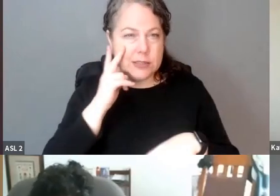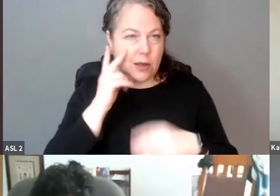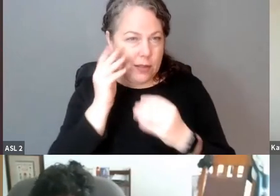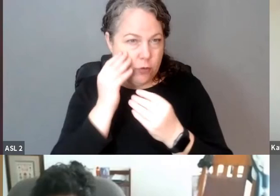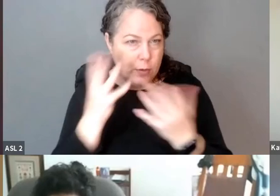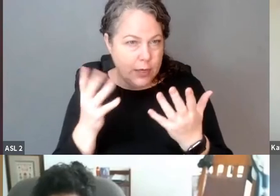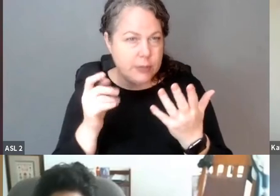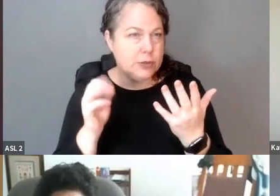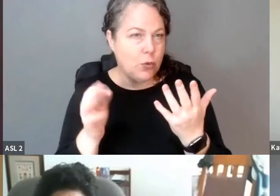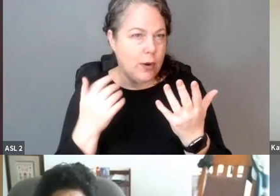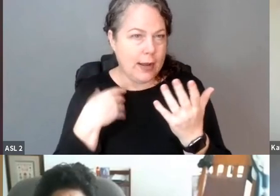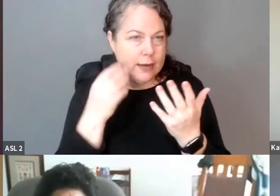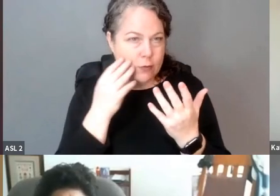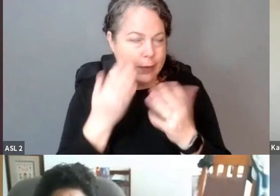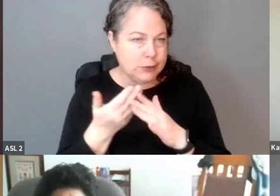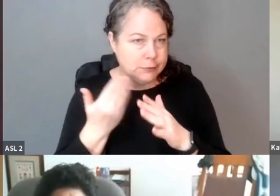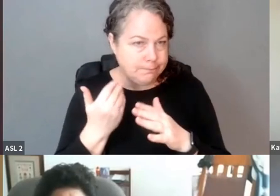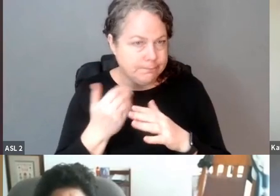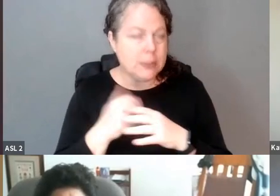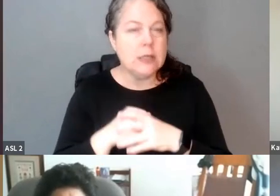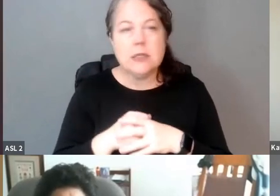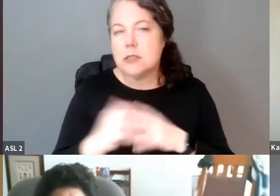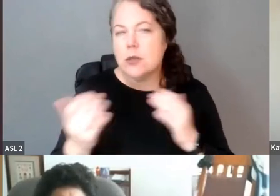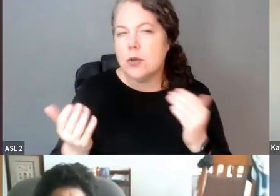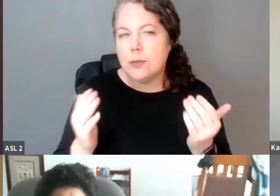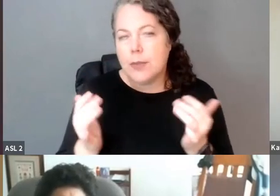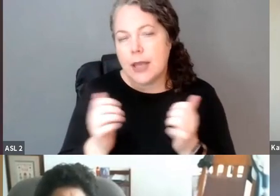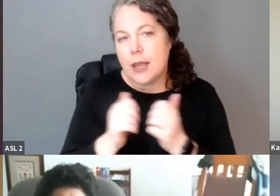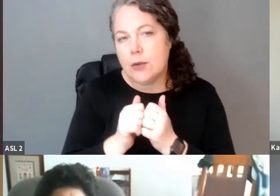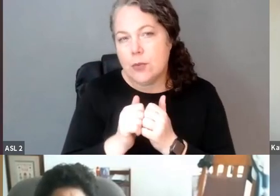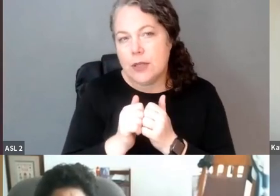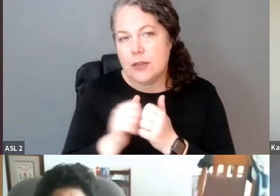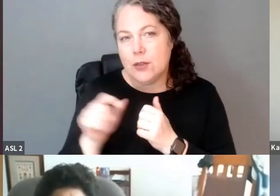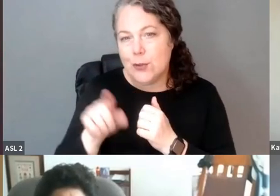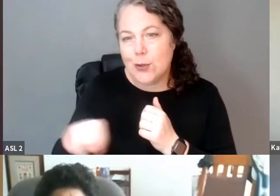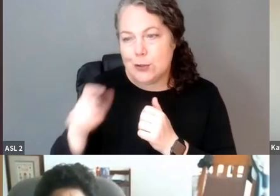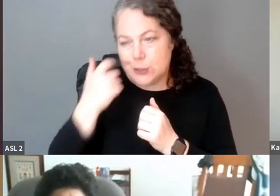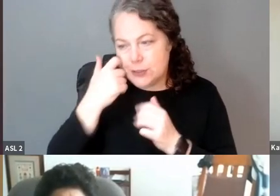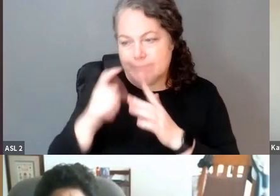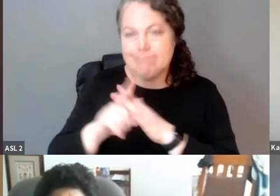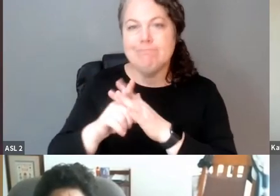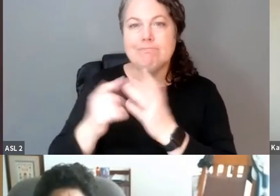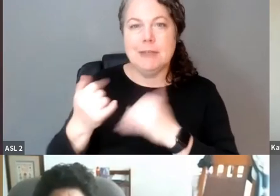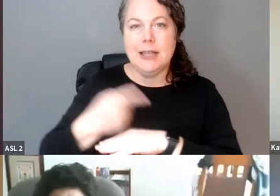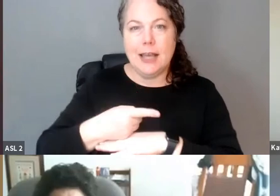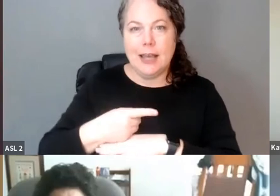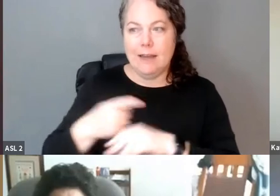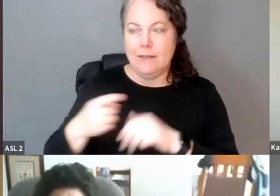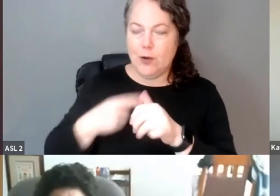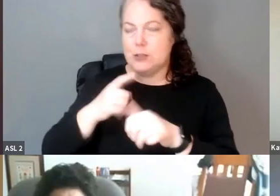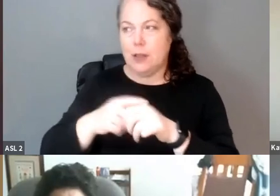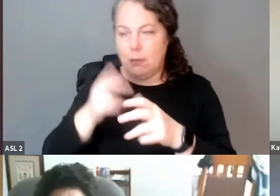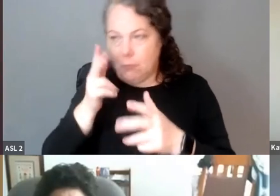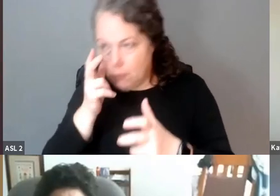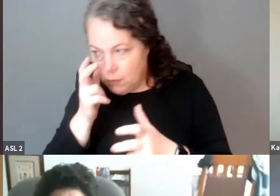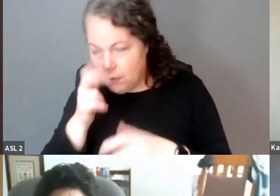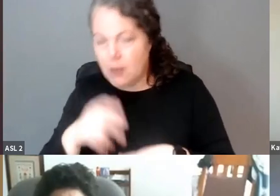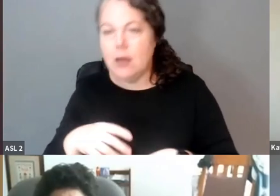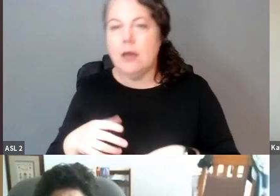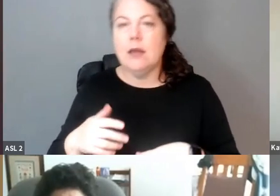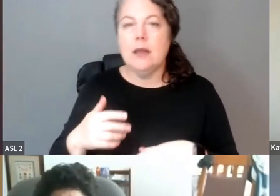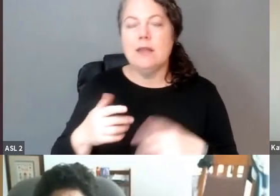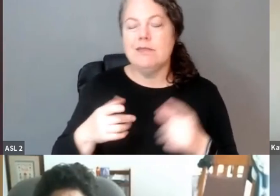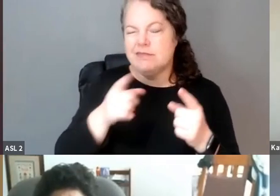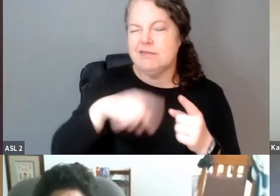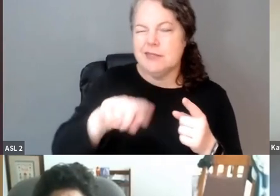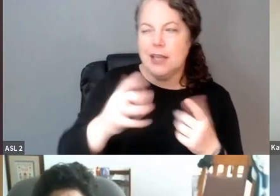had some information about this panel. compared to those of you who are attending and are just hearing this for the first time, they have had a little bit of